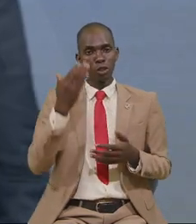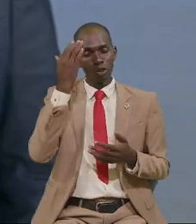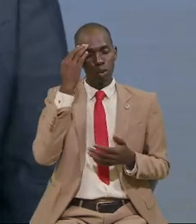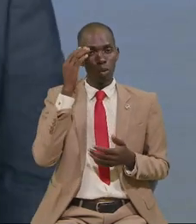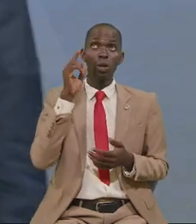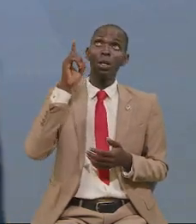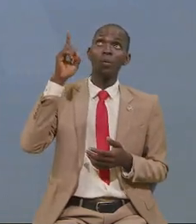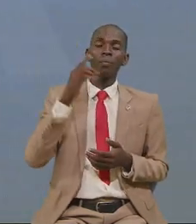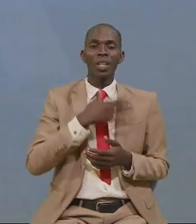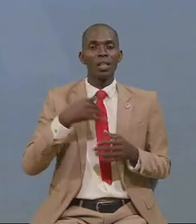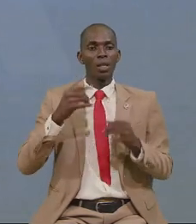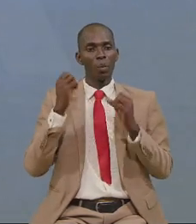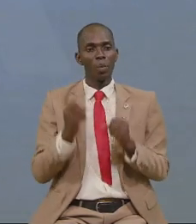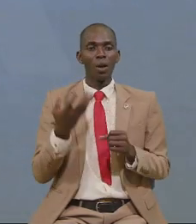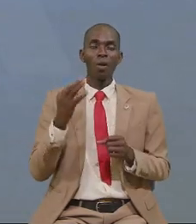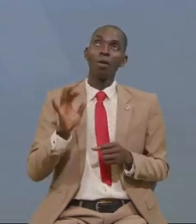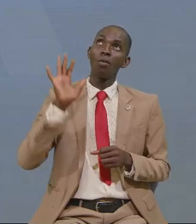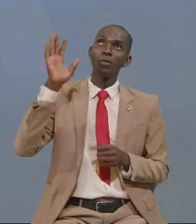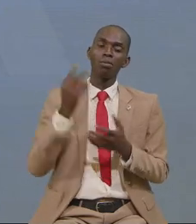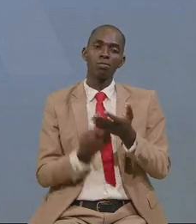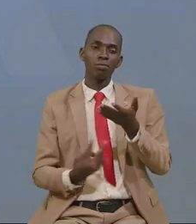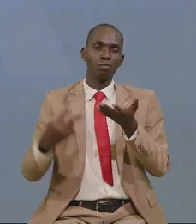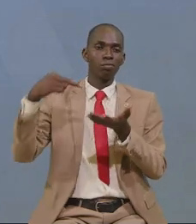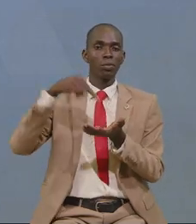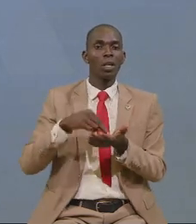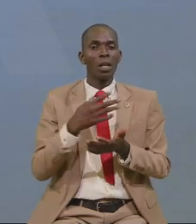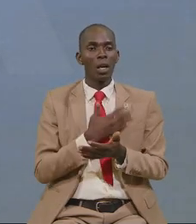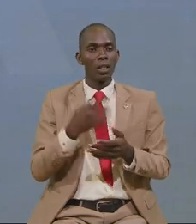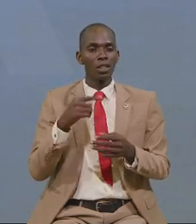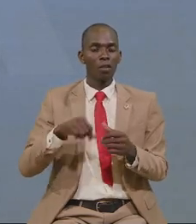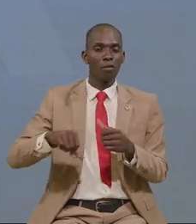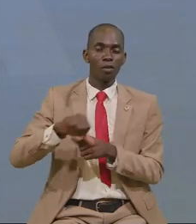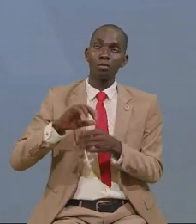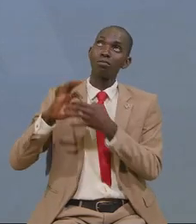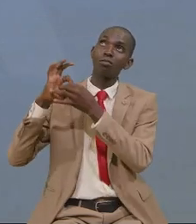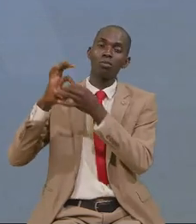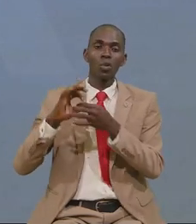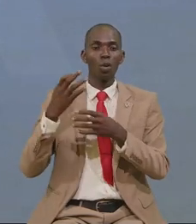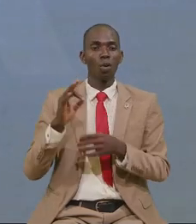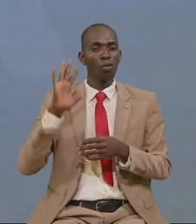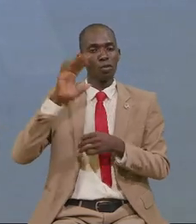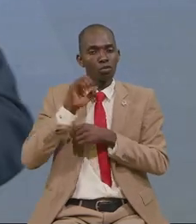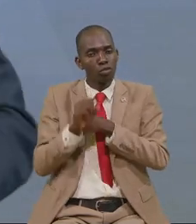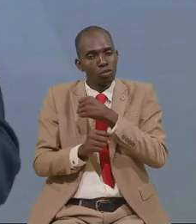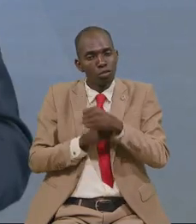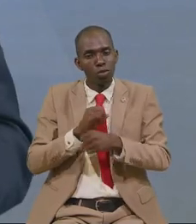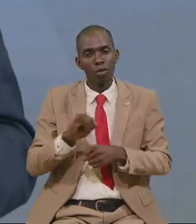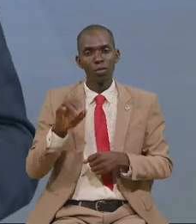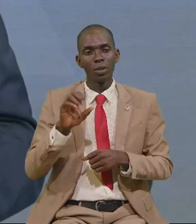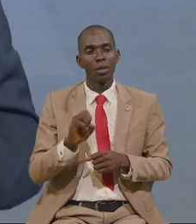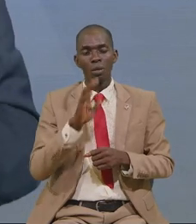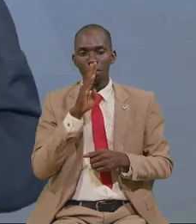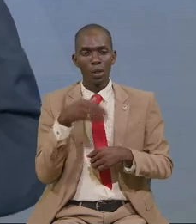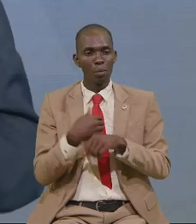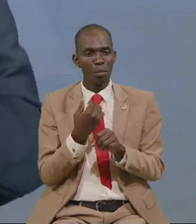power of his resurrection and the fellowship of his sufferings, being made